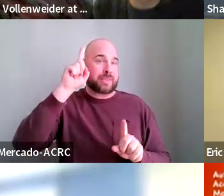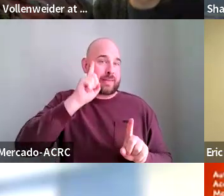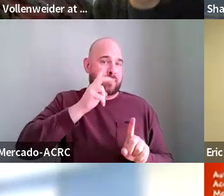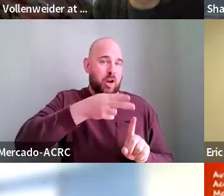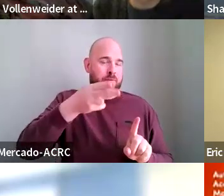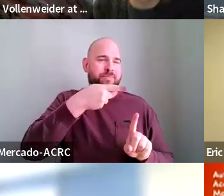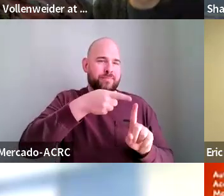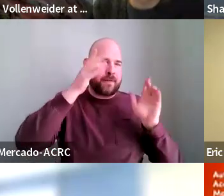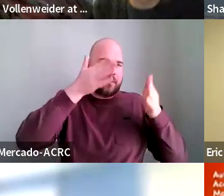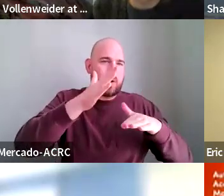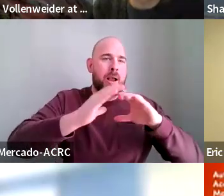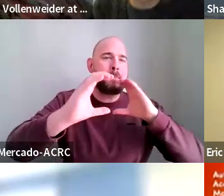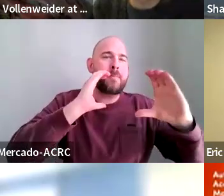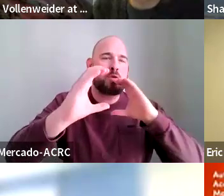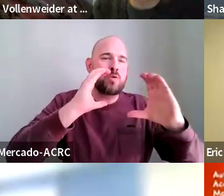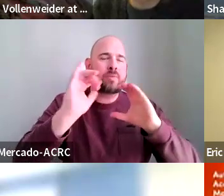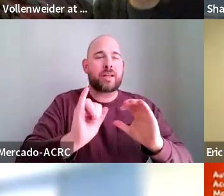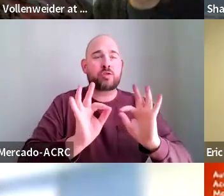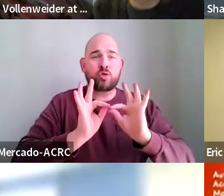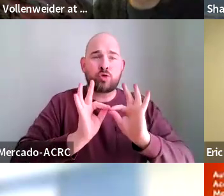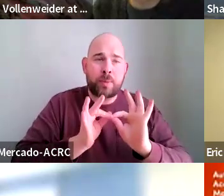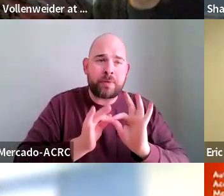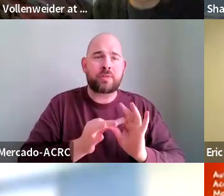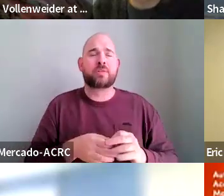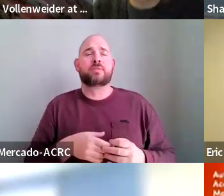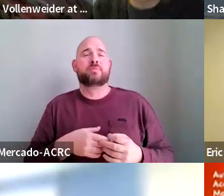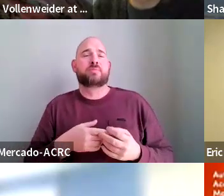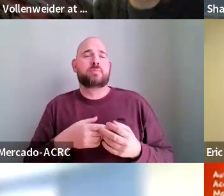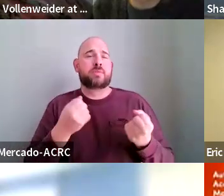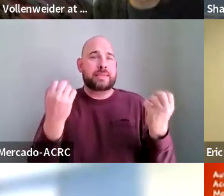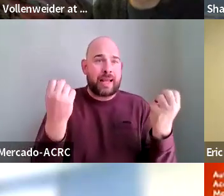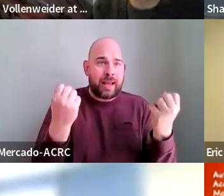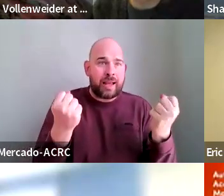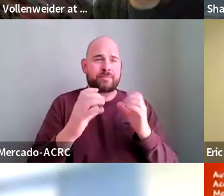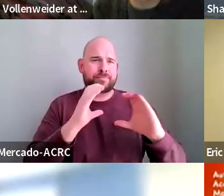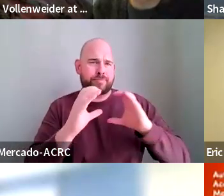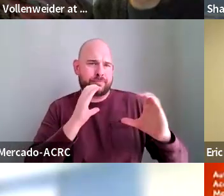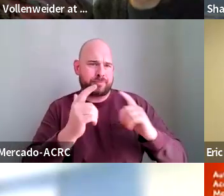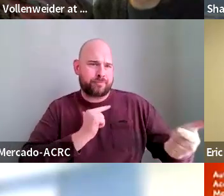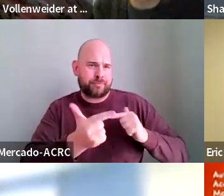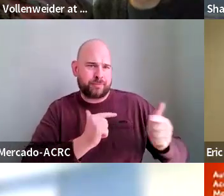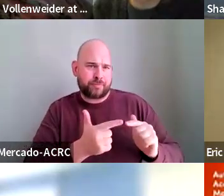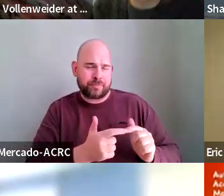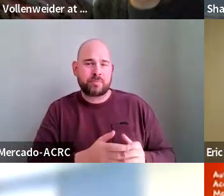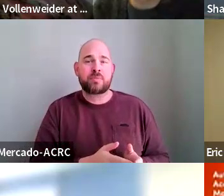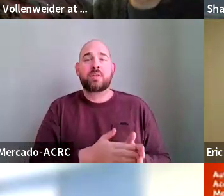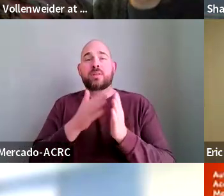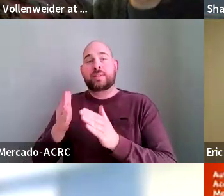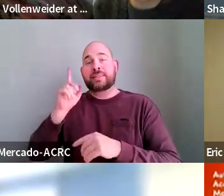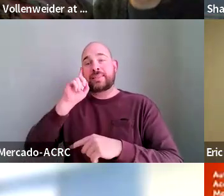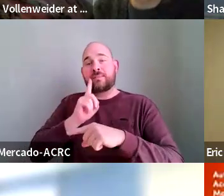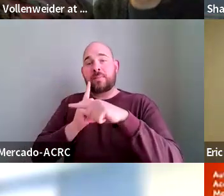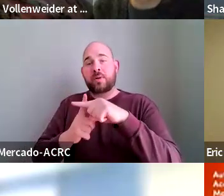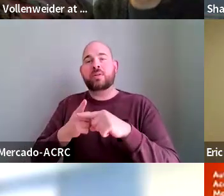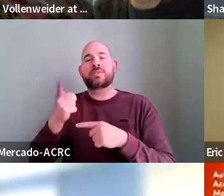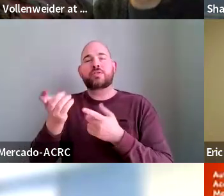For someone who's deaf and hard of hearing, their services are going to focus on communication, like having an interpreter, using sign language